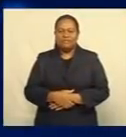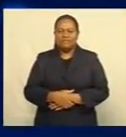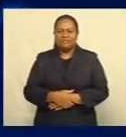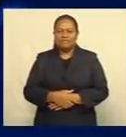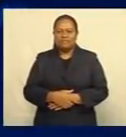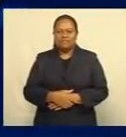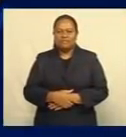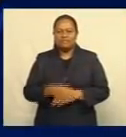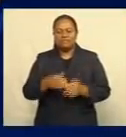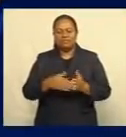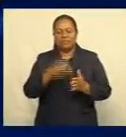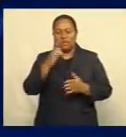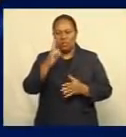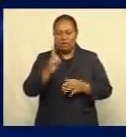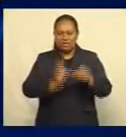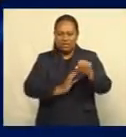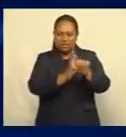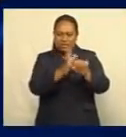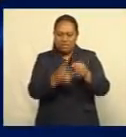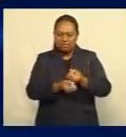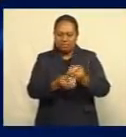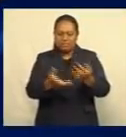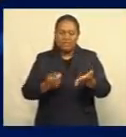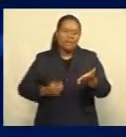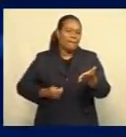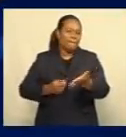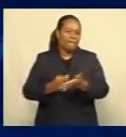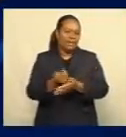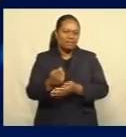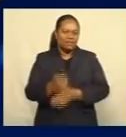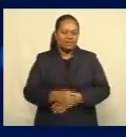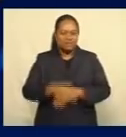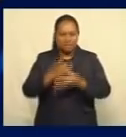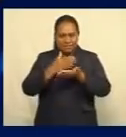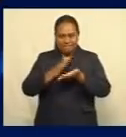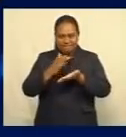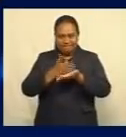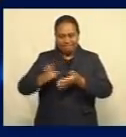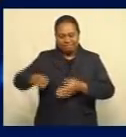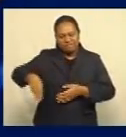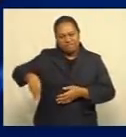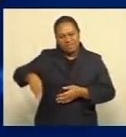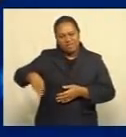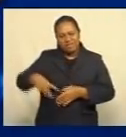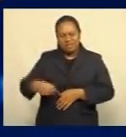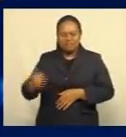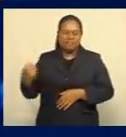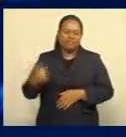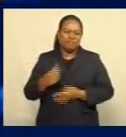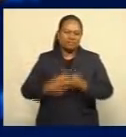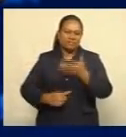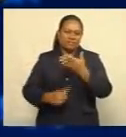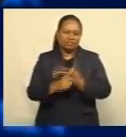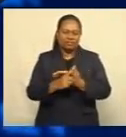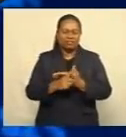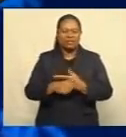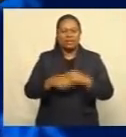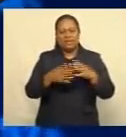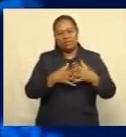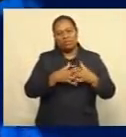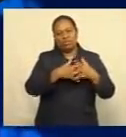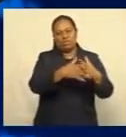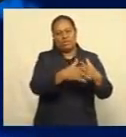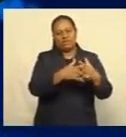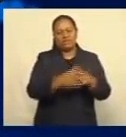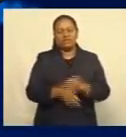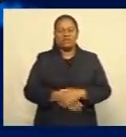A one-off COVID-19 relief payment for Fiji National Provident Fund members impacted by lockdown restrictions in the Western Division